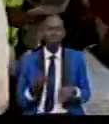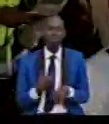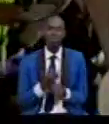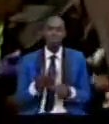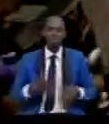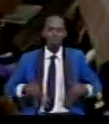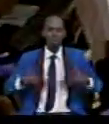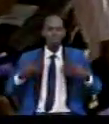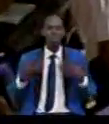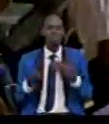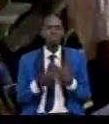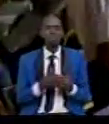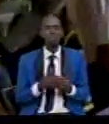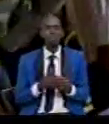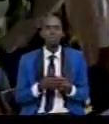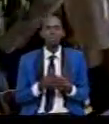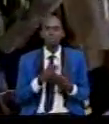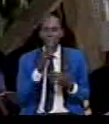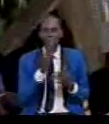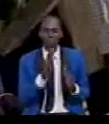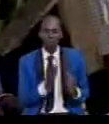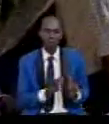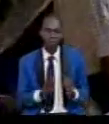Get ready.